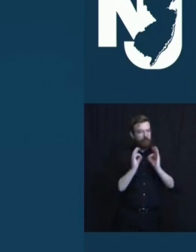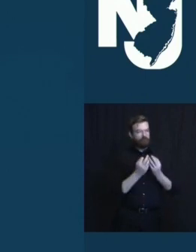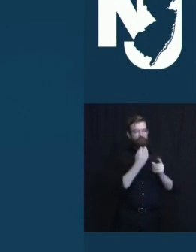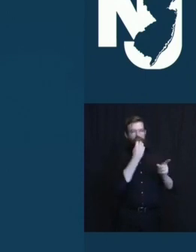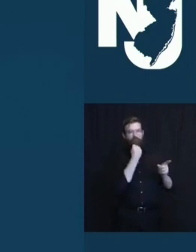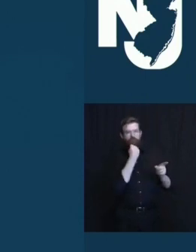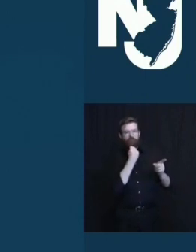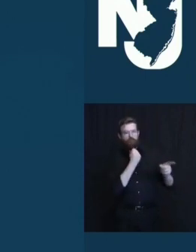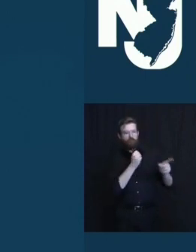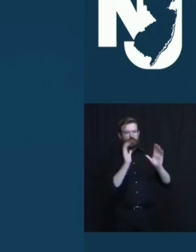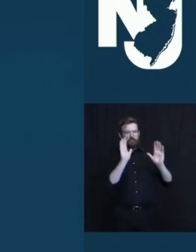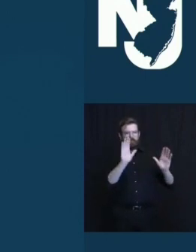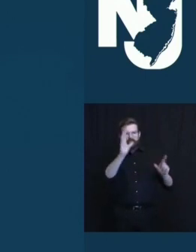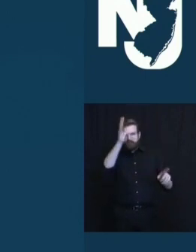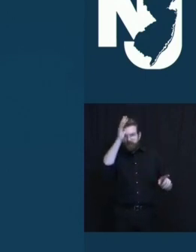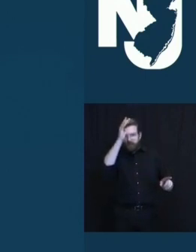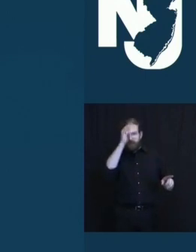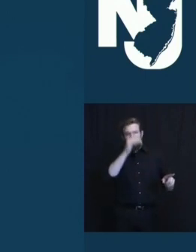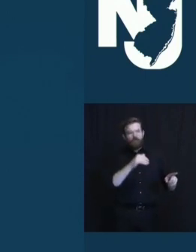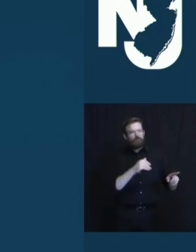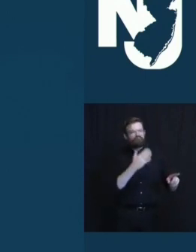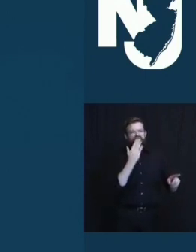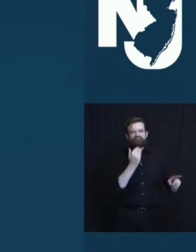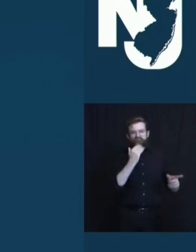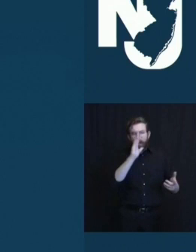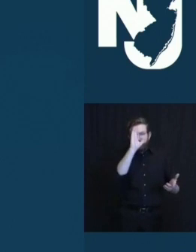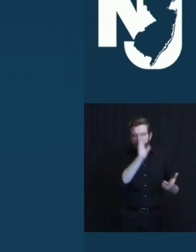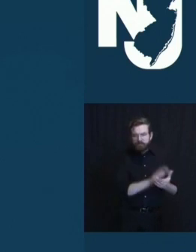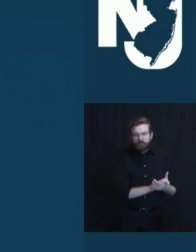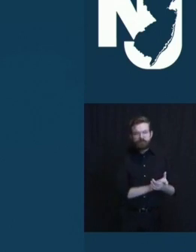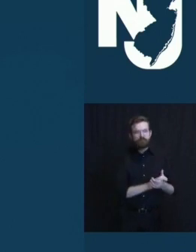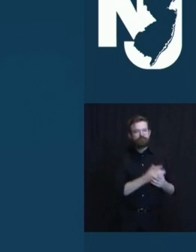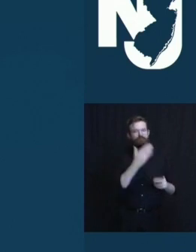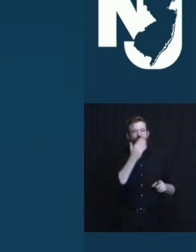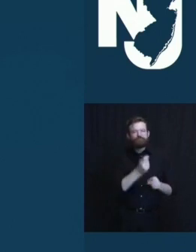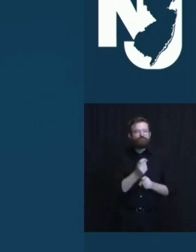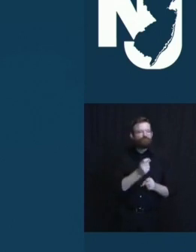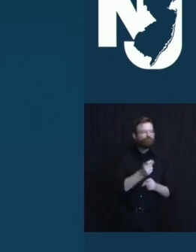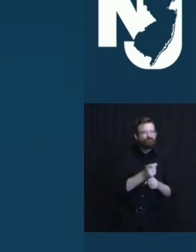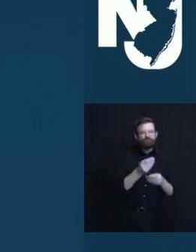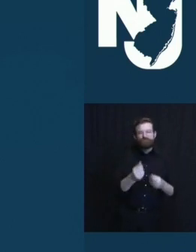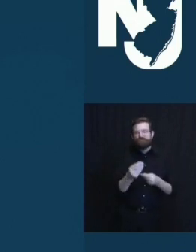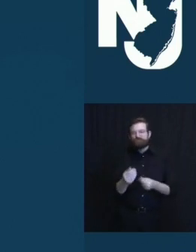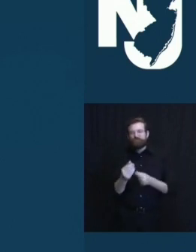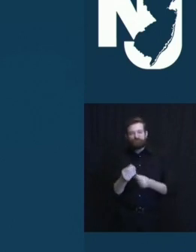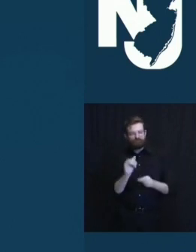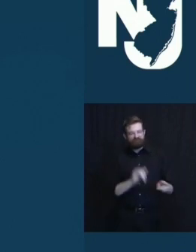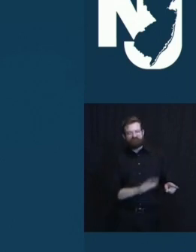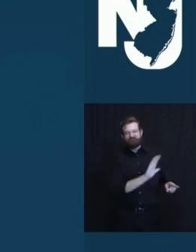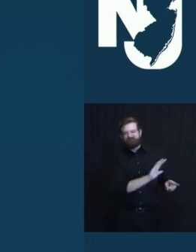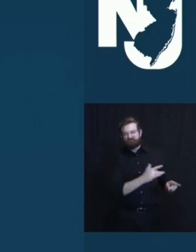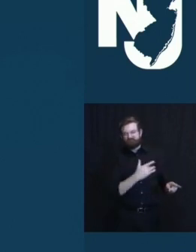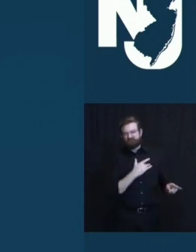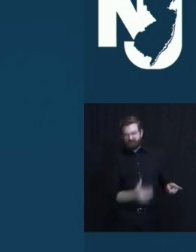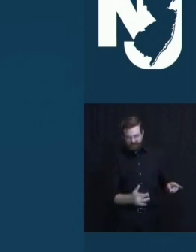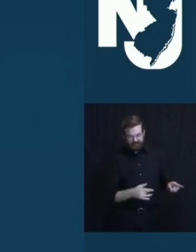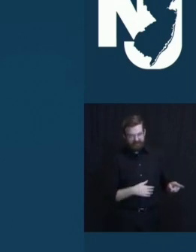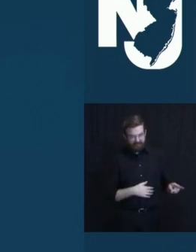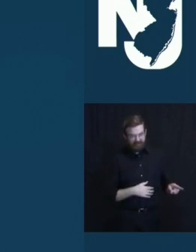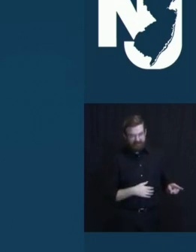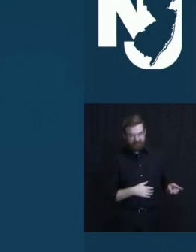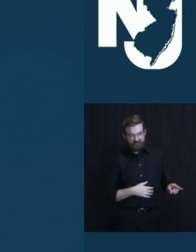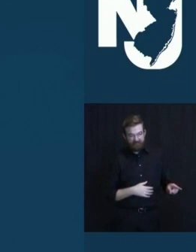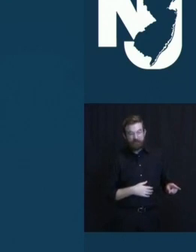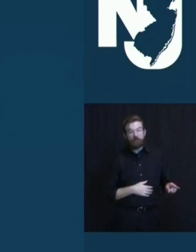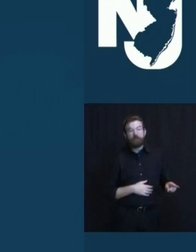outside-the-box thinker who enjoyed trying to solve the most complex problems. He had a deep love of music and would often